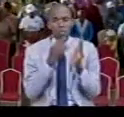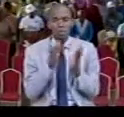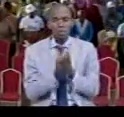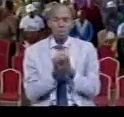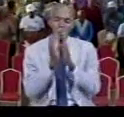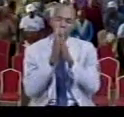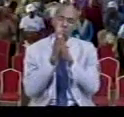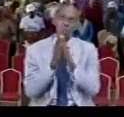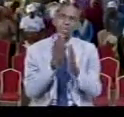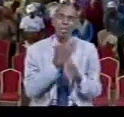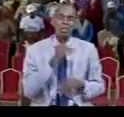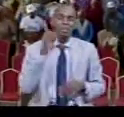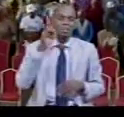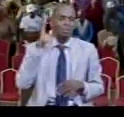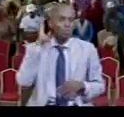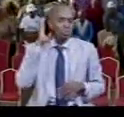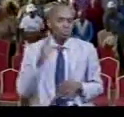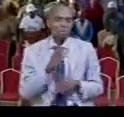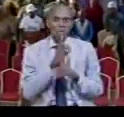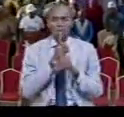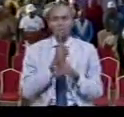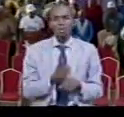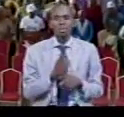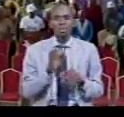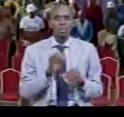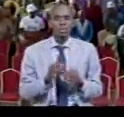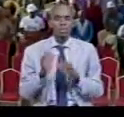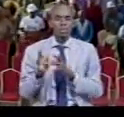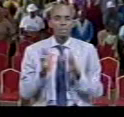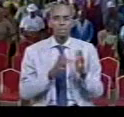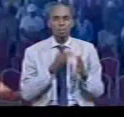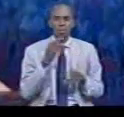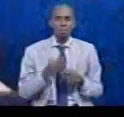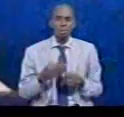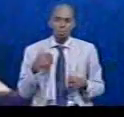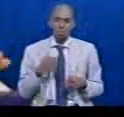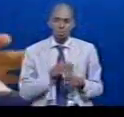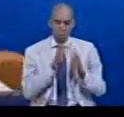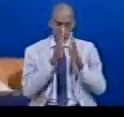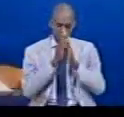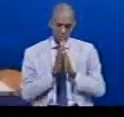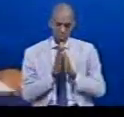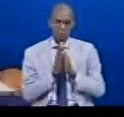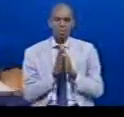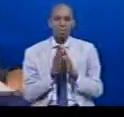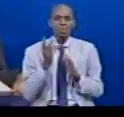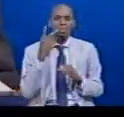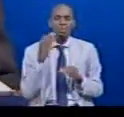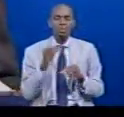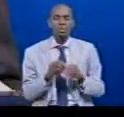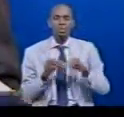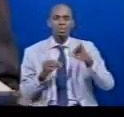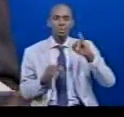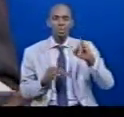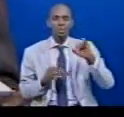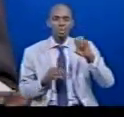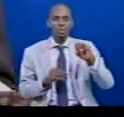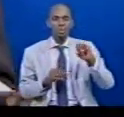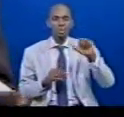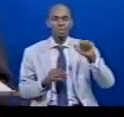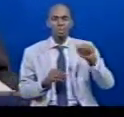will answer. In Jesus' name we pray. In Isaiah chapter